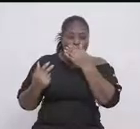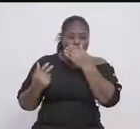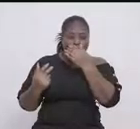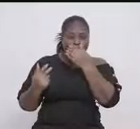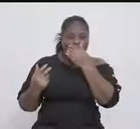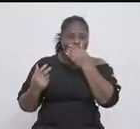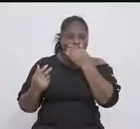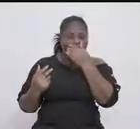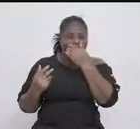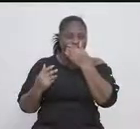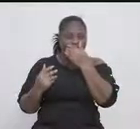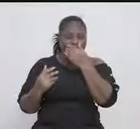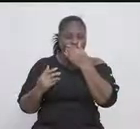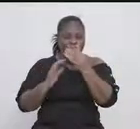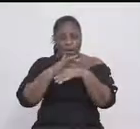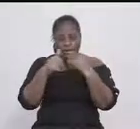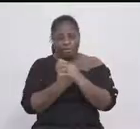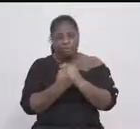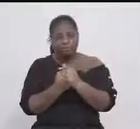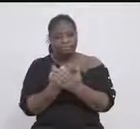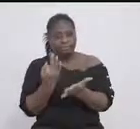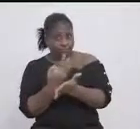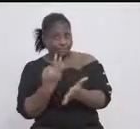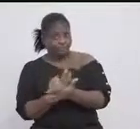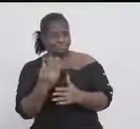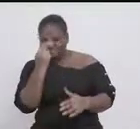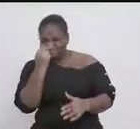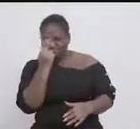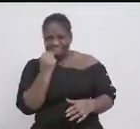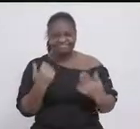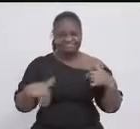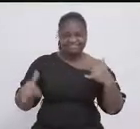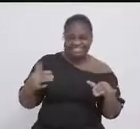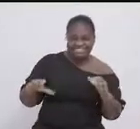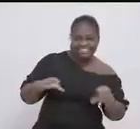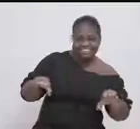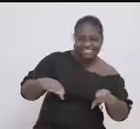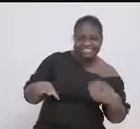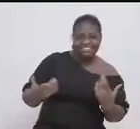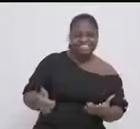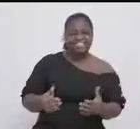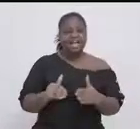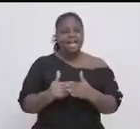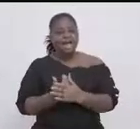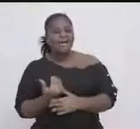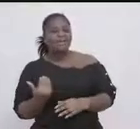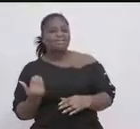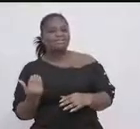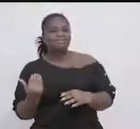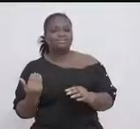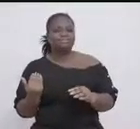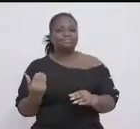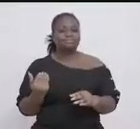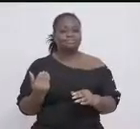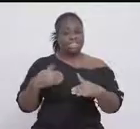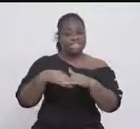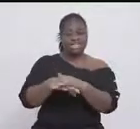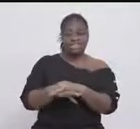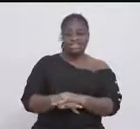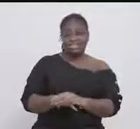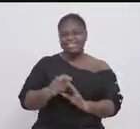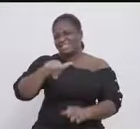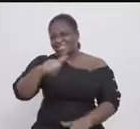V-Boards, all these robotic fun activities. We teach them algorithms, how to, and some